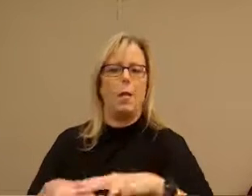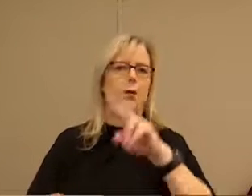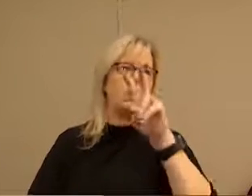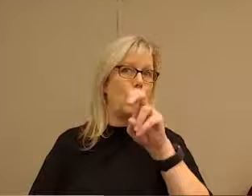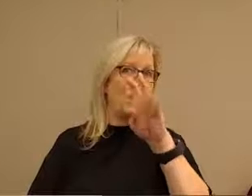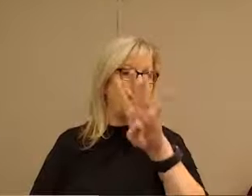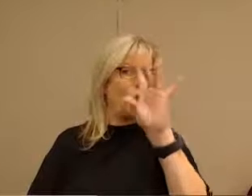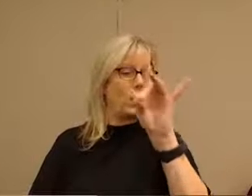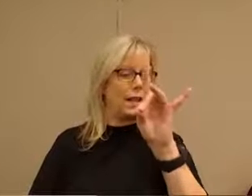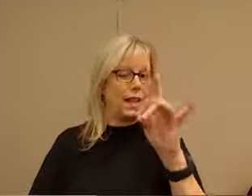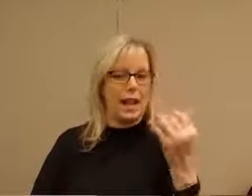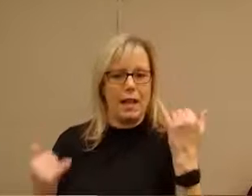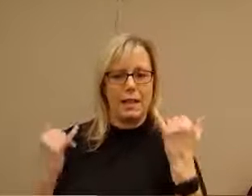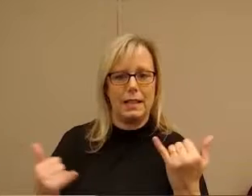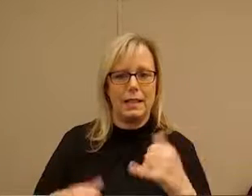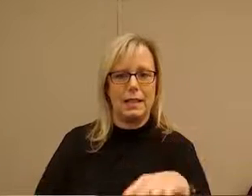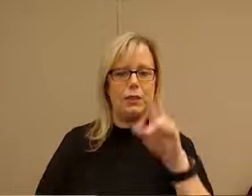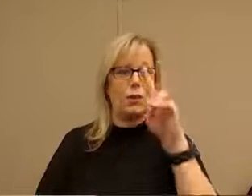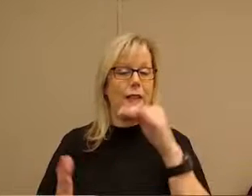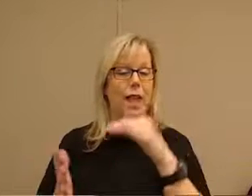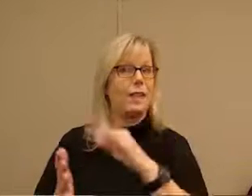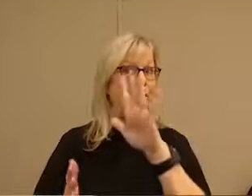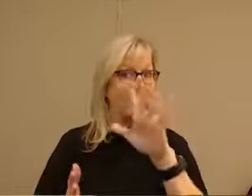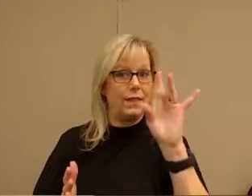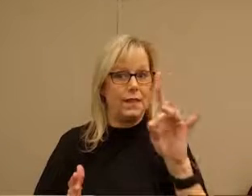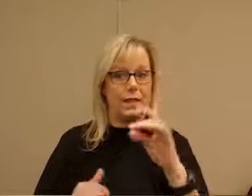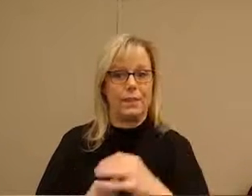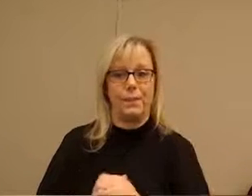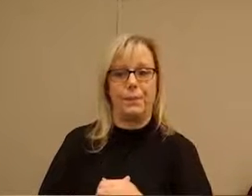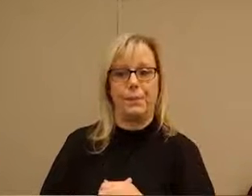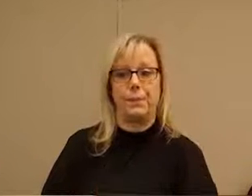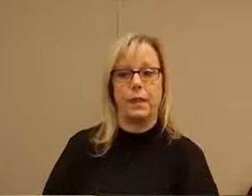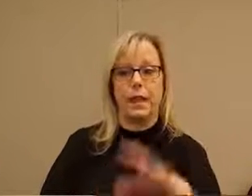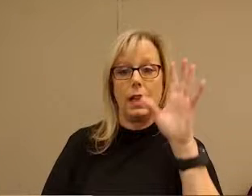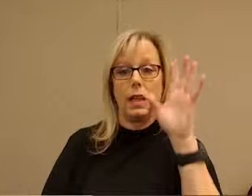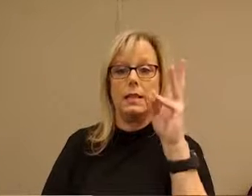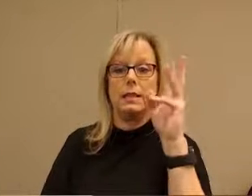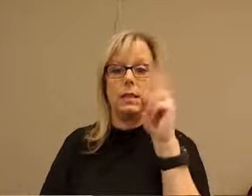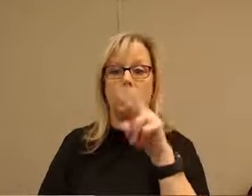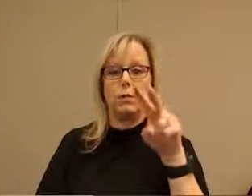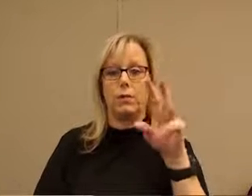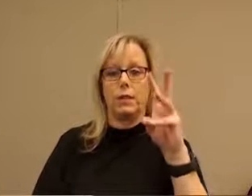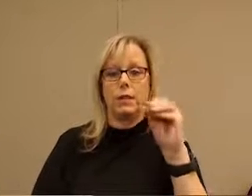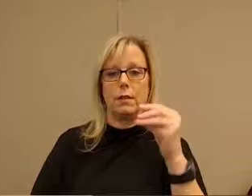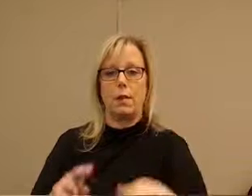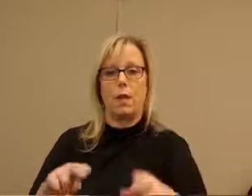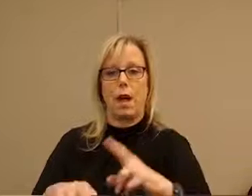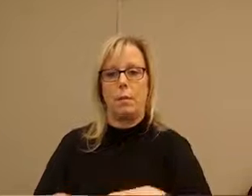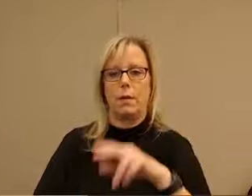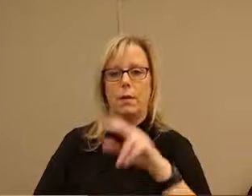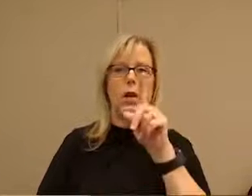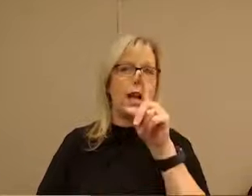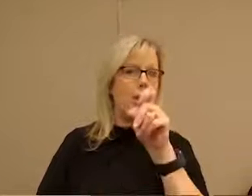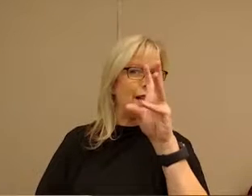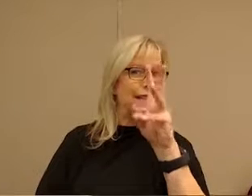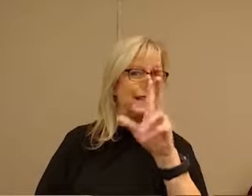62258 up 248 to 2,058. 62260 up